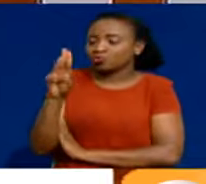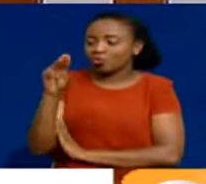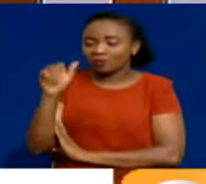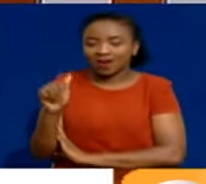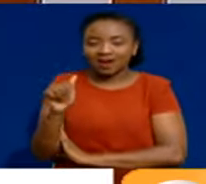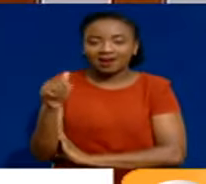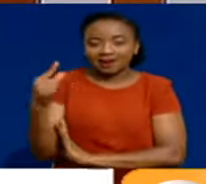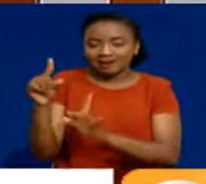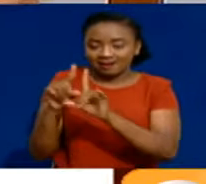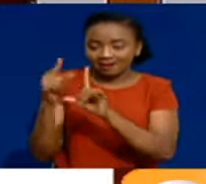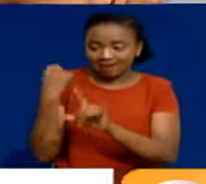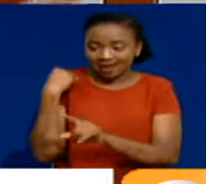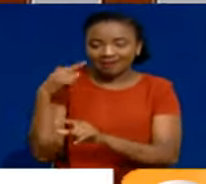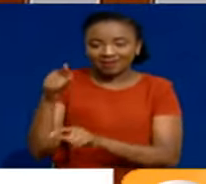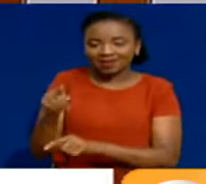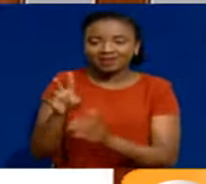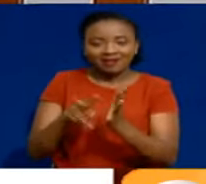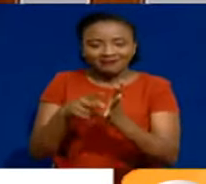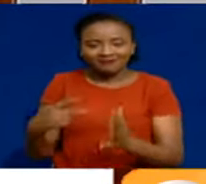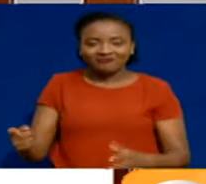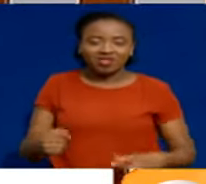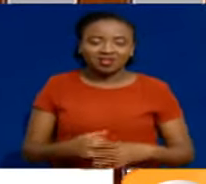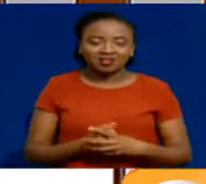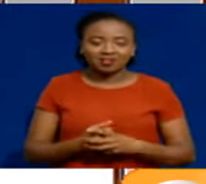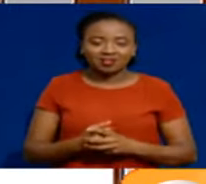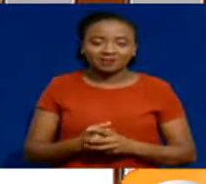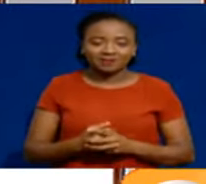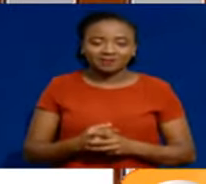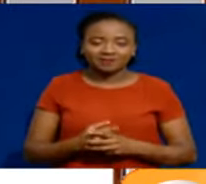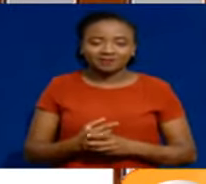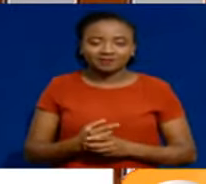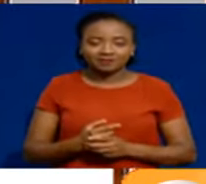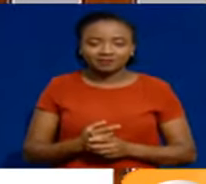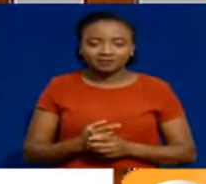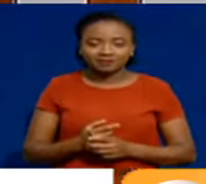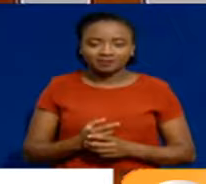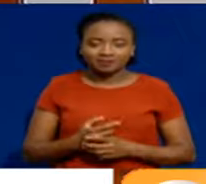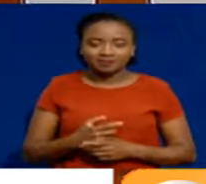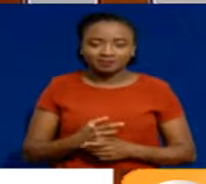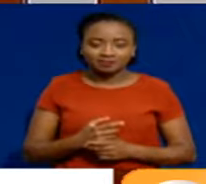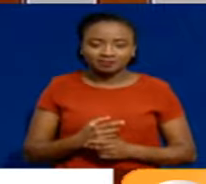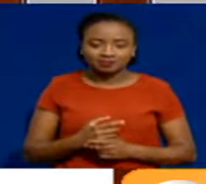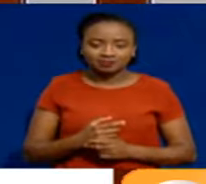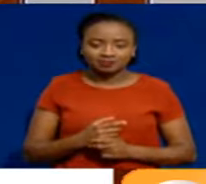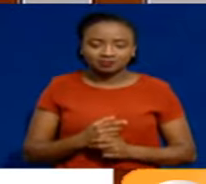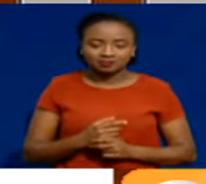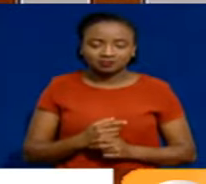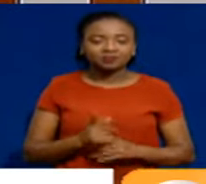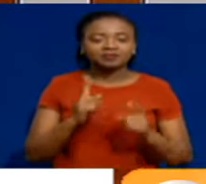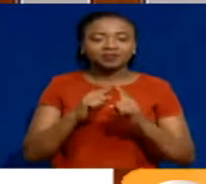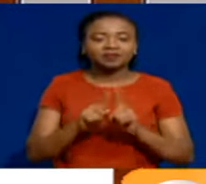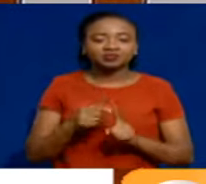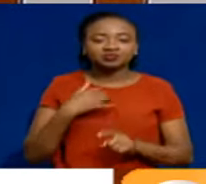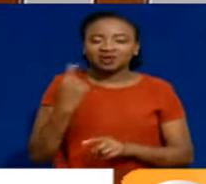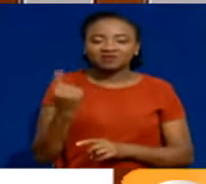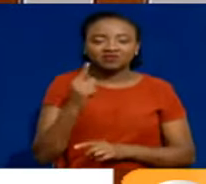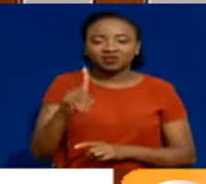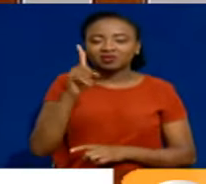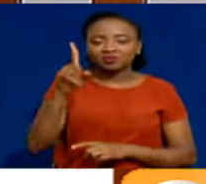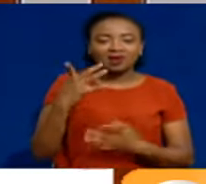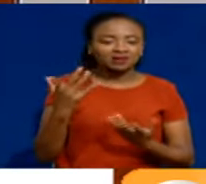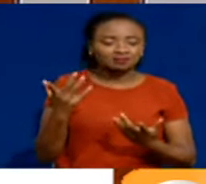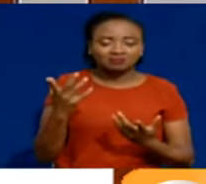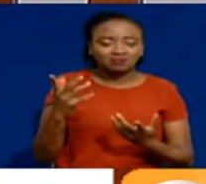people have gone through, they have gone Uduma way. You have only one card, you know, in Europe. It has everything of your selling